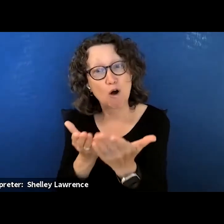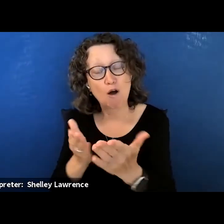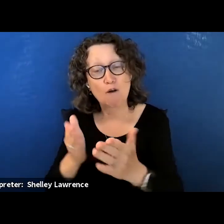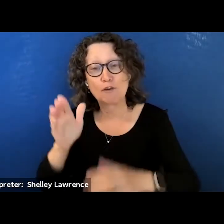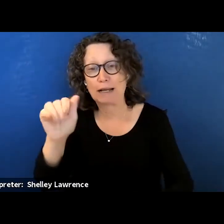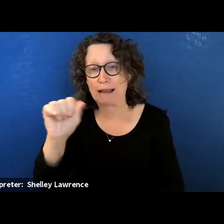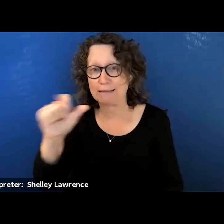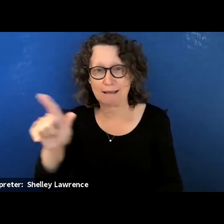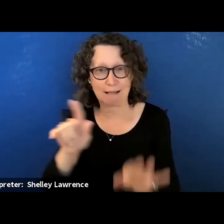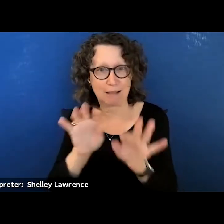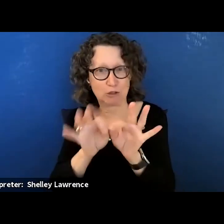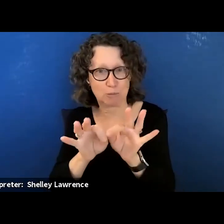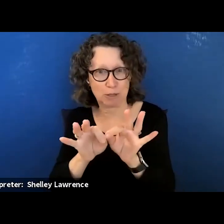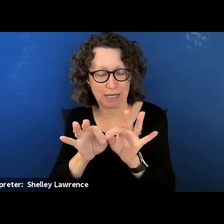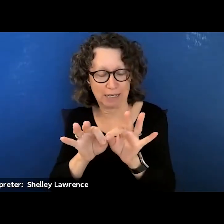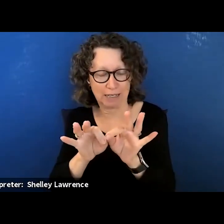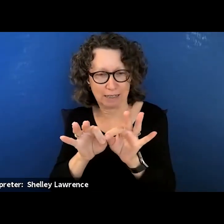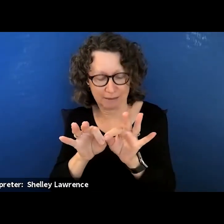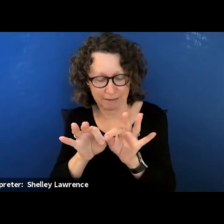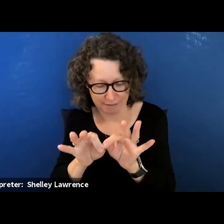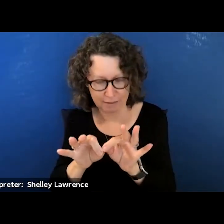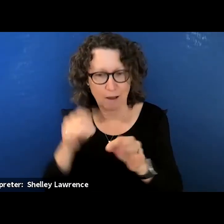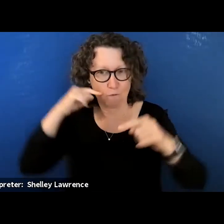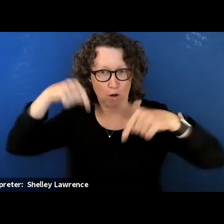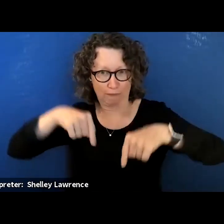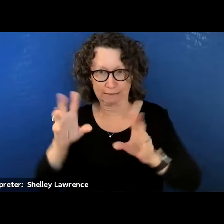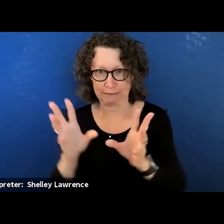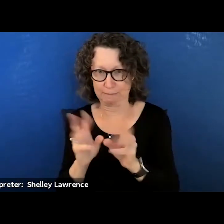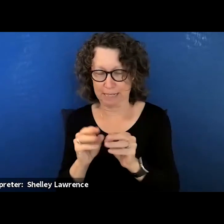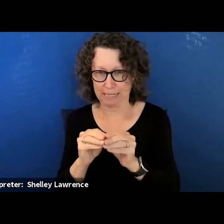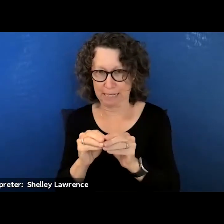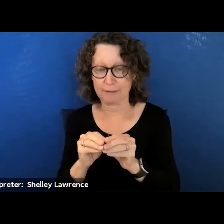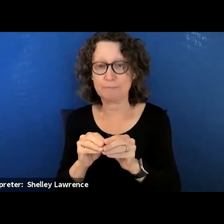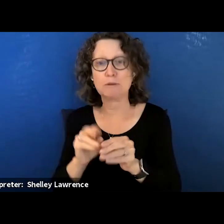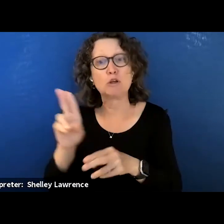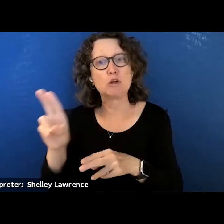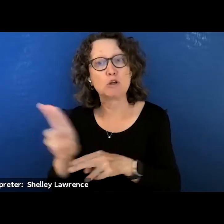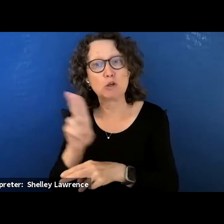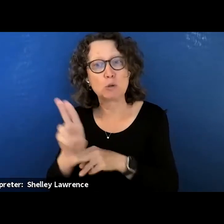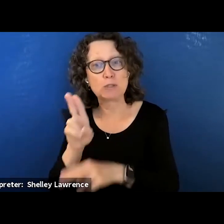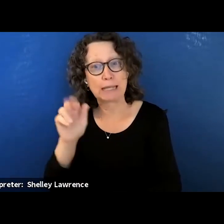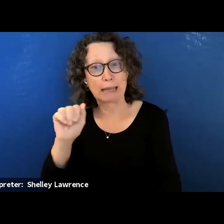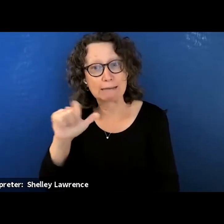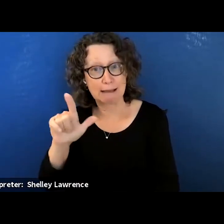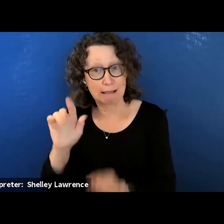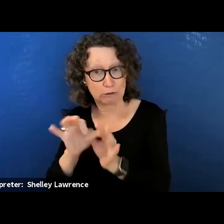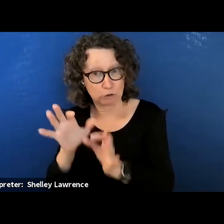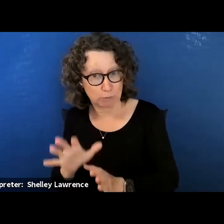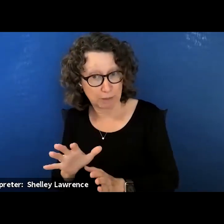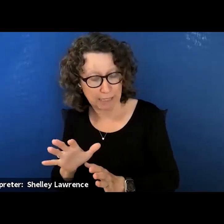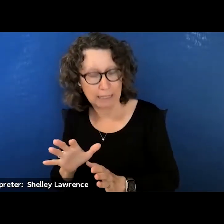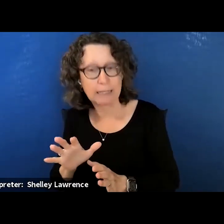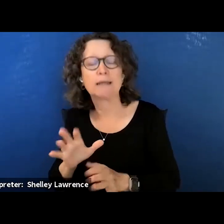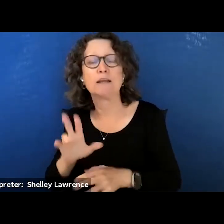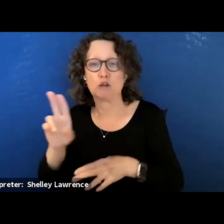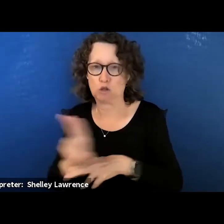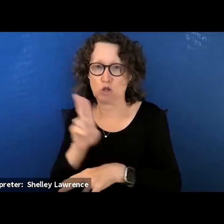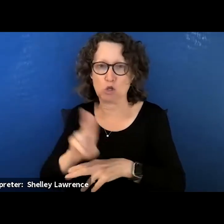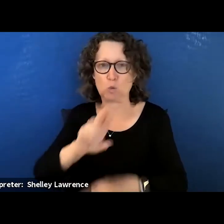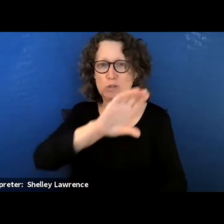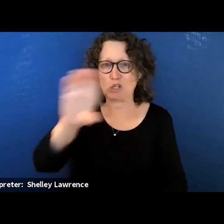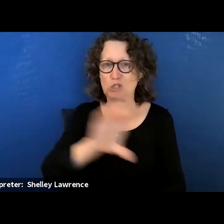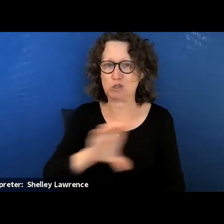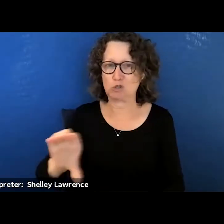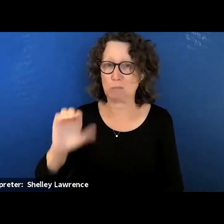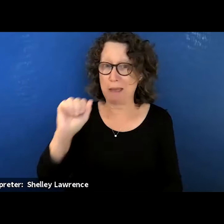American Sign Language ASL interpretation for this meeting. If you will be using ASL interpretation, please use the Zoom app on